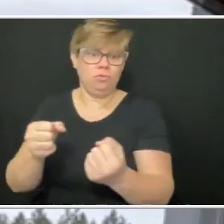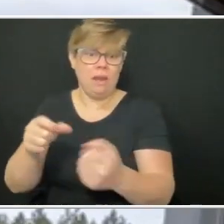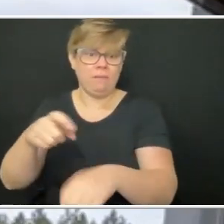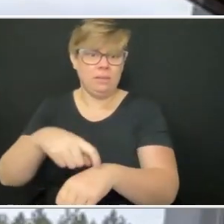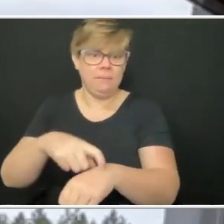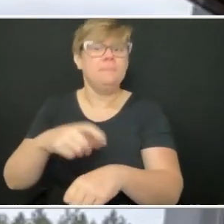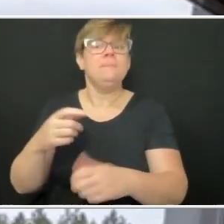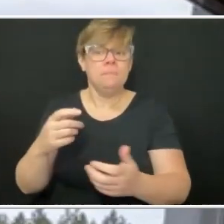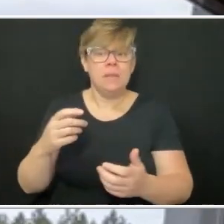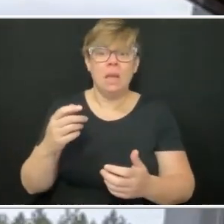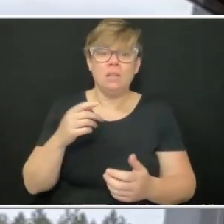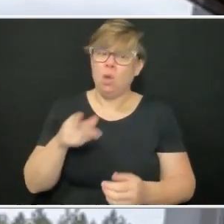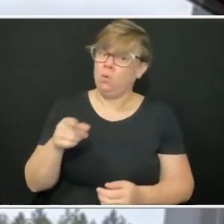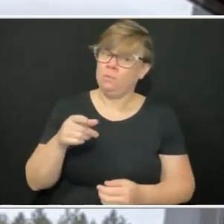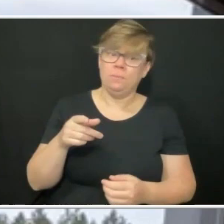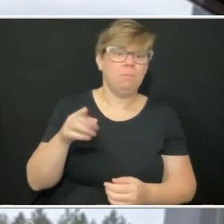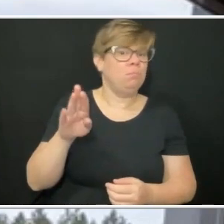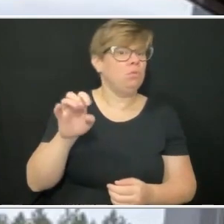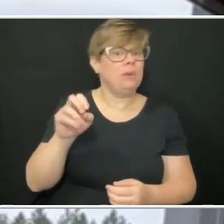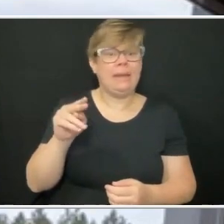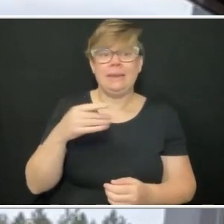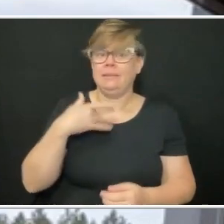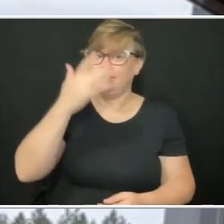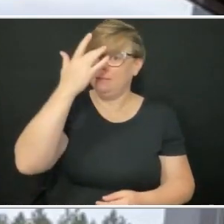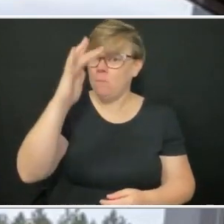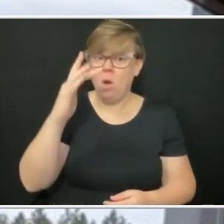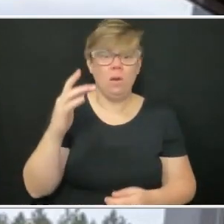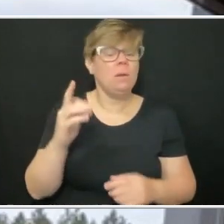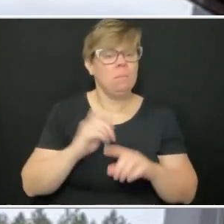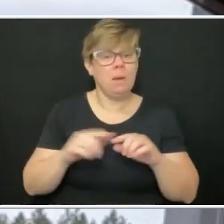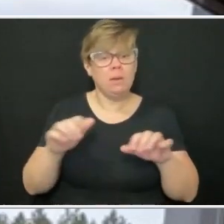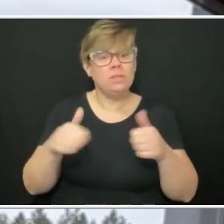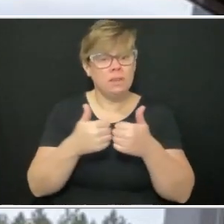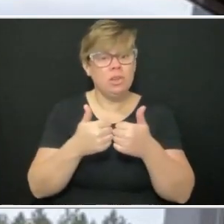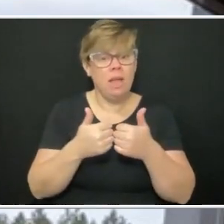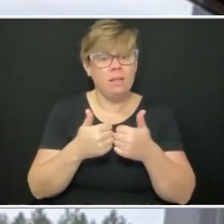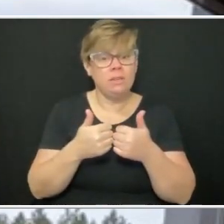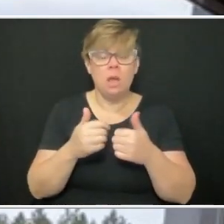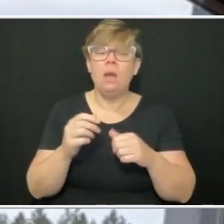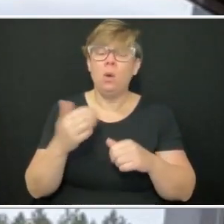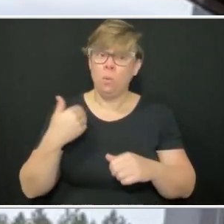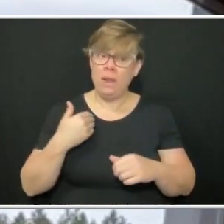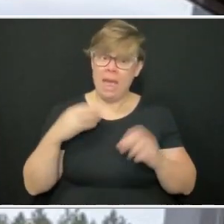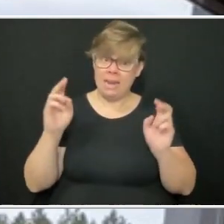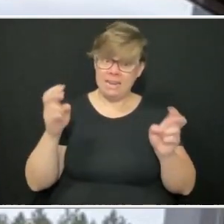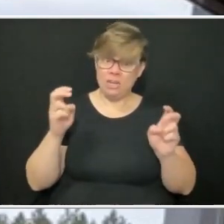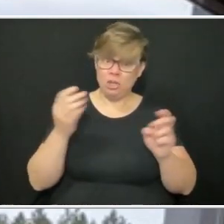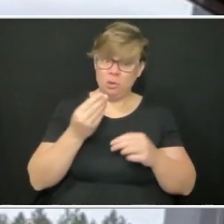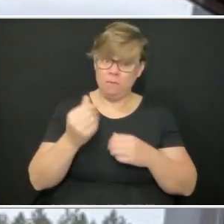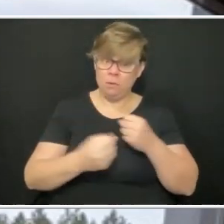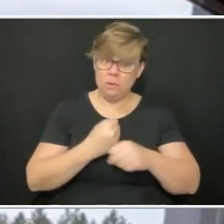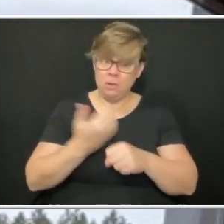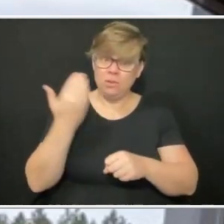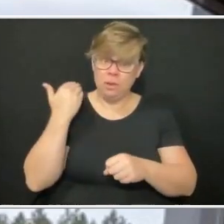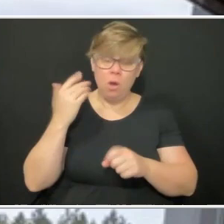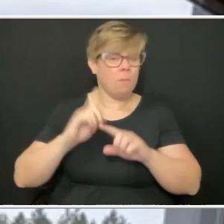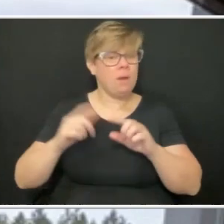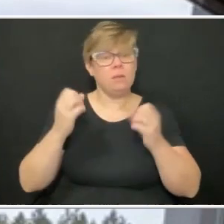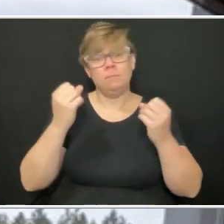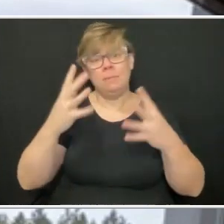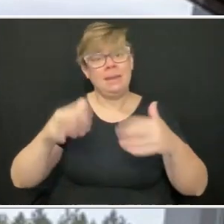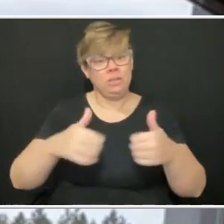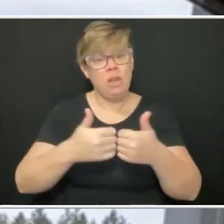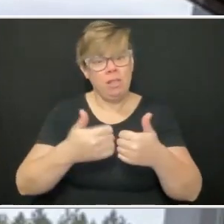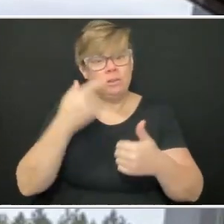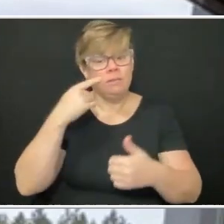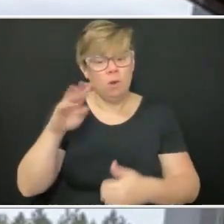extraordinarily challenging. He's really smart, as alluded to before. He had that issue a couple years ago. So there are a lot of challenges